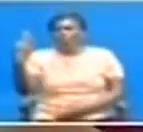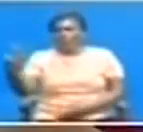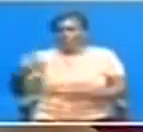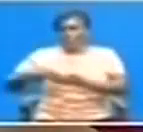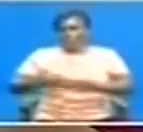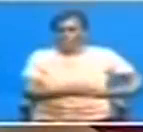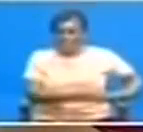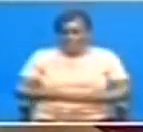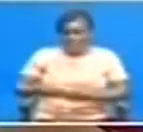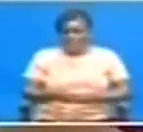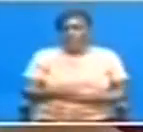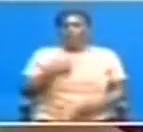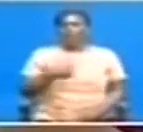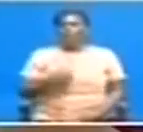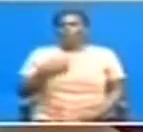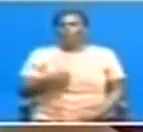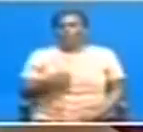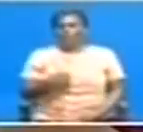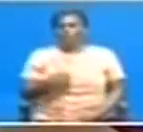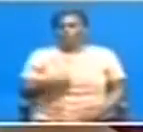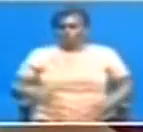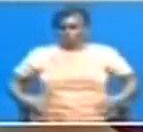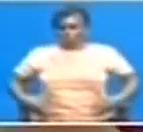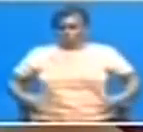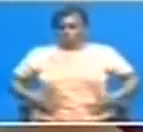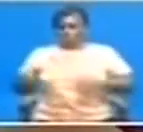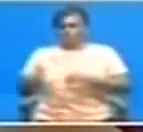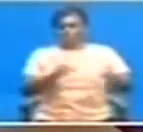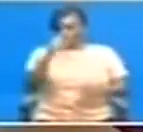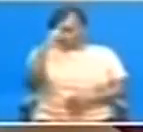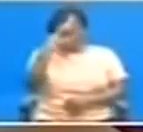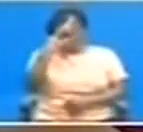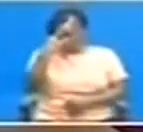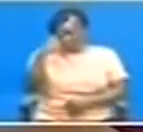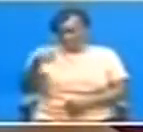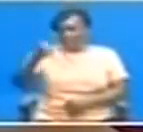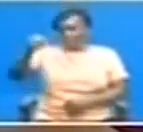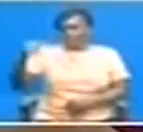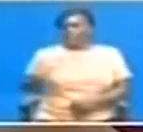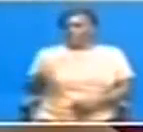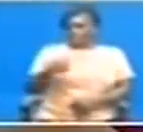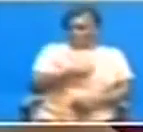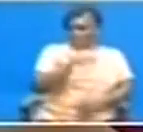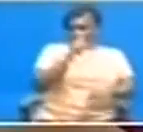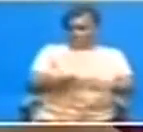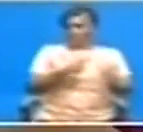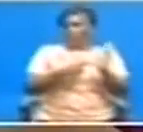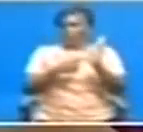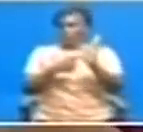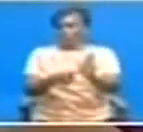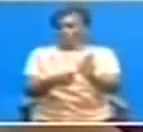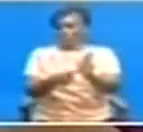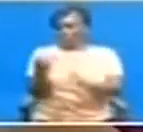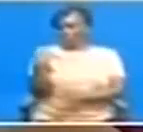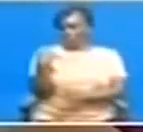baby who is to undergo surgery for kidney transplant in India. The initiative by Jeff Konange during his show, Jeff Konange